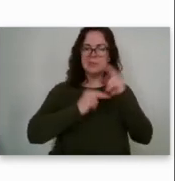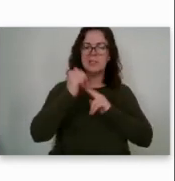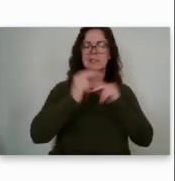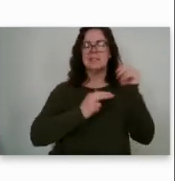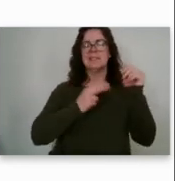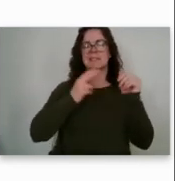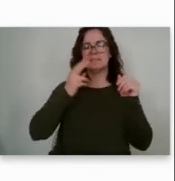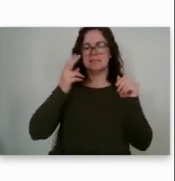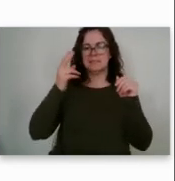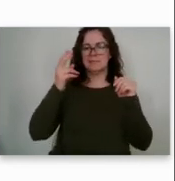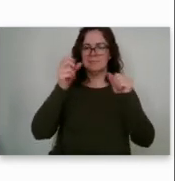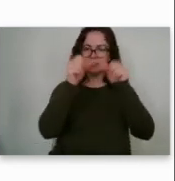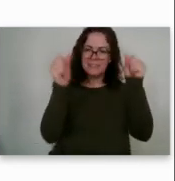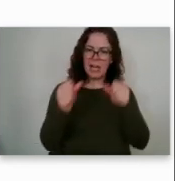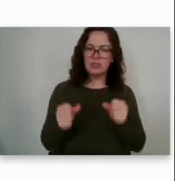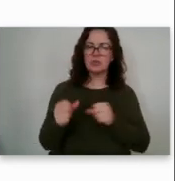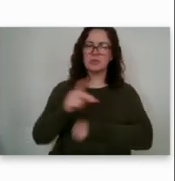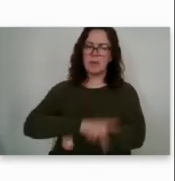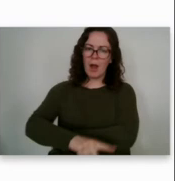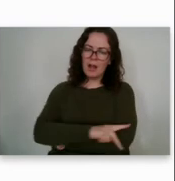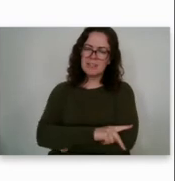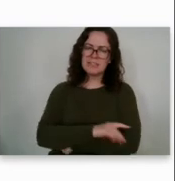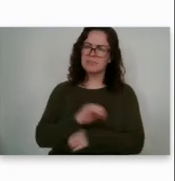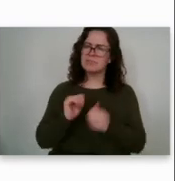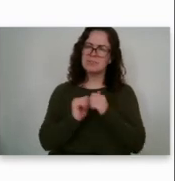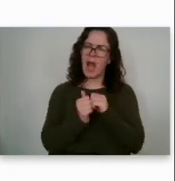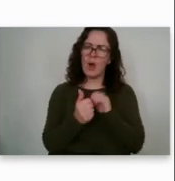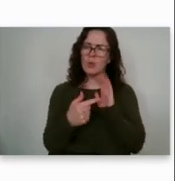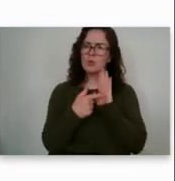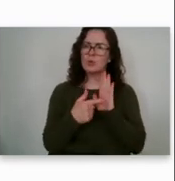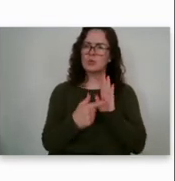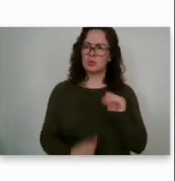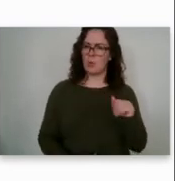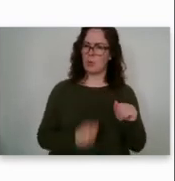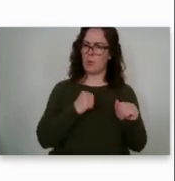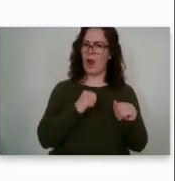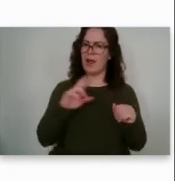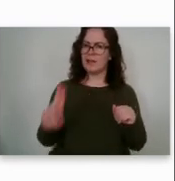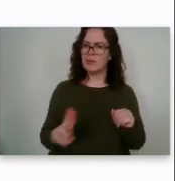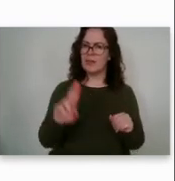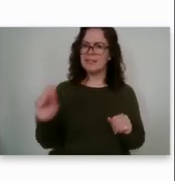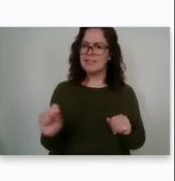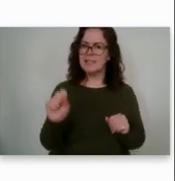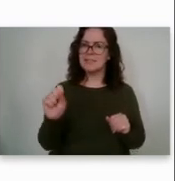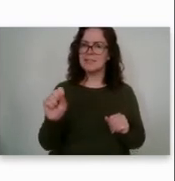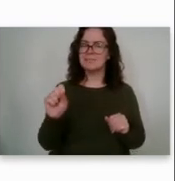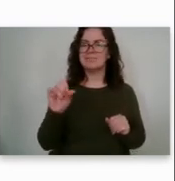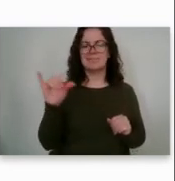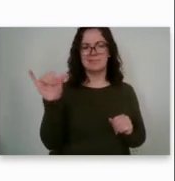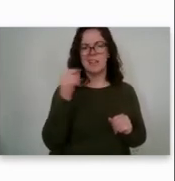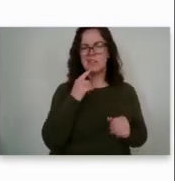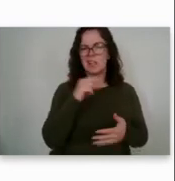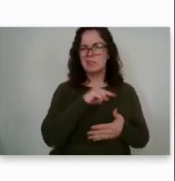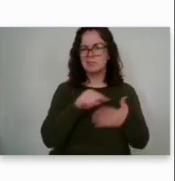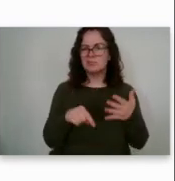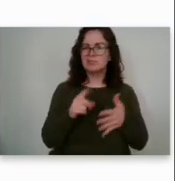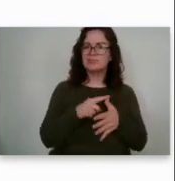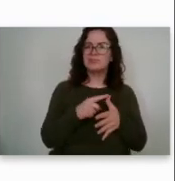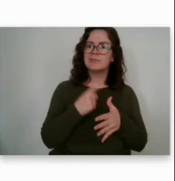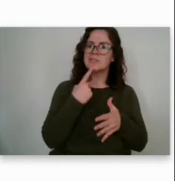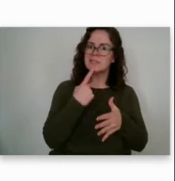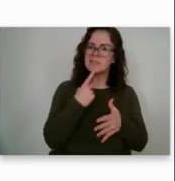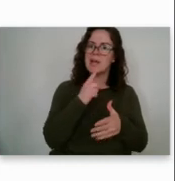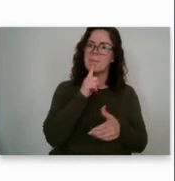States? So there's many different examples of how we show pride in the United States. We say the pledge. We